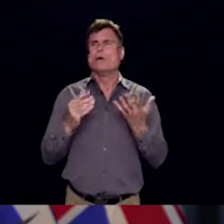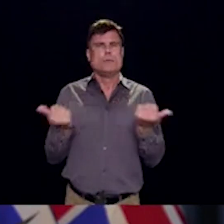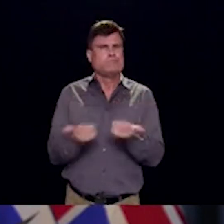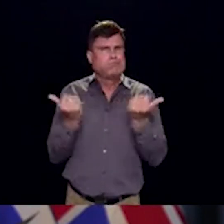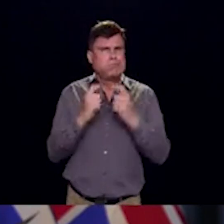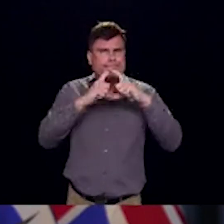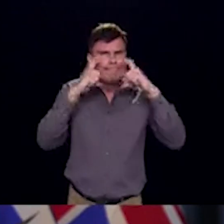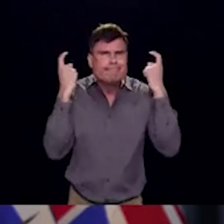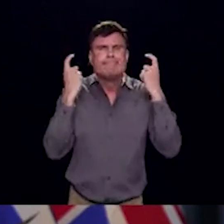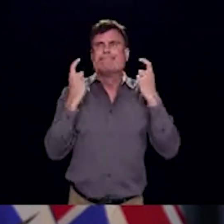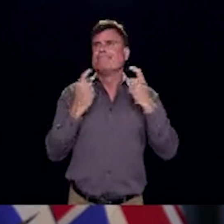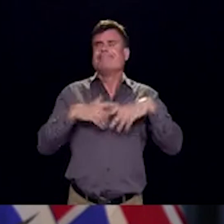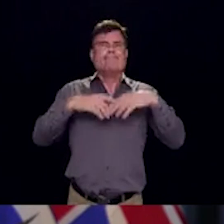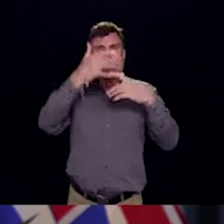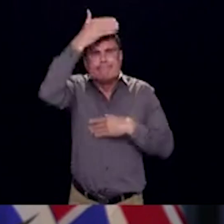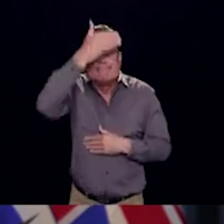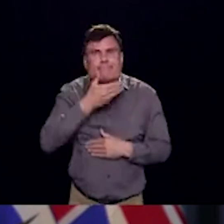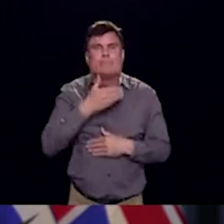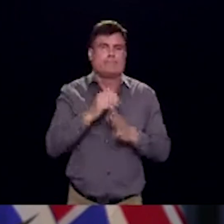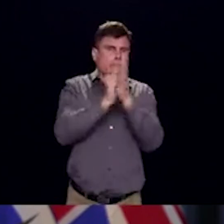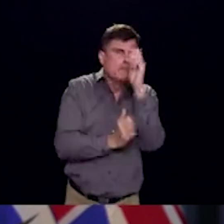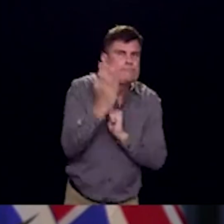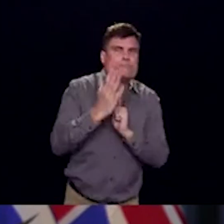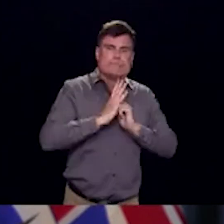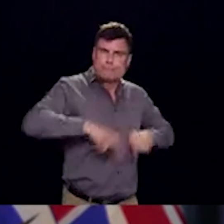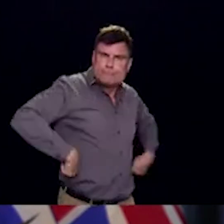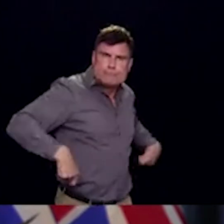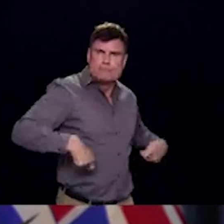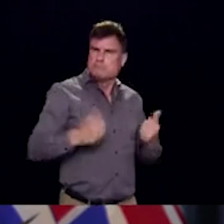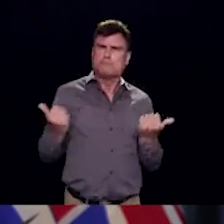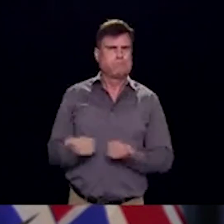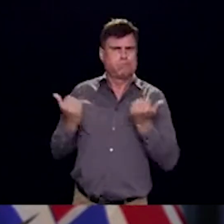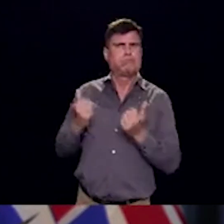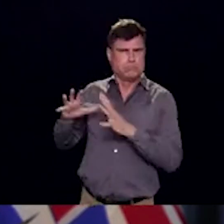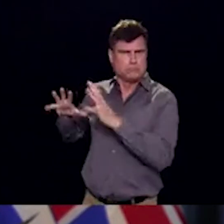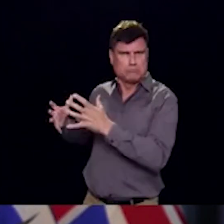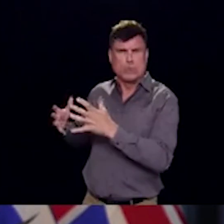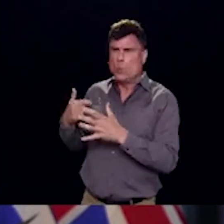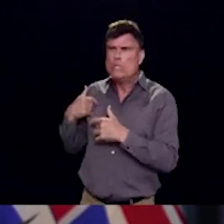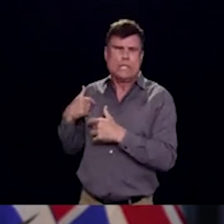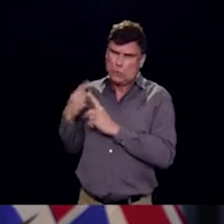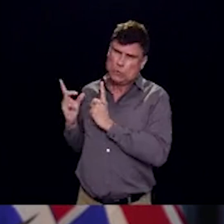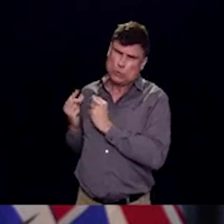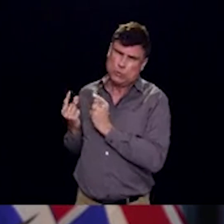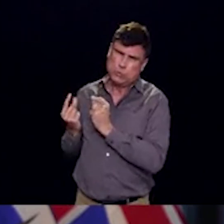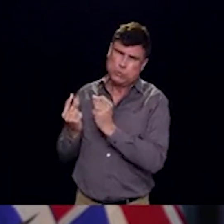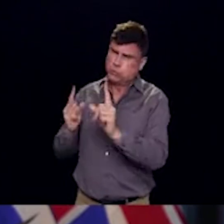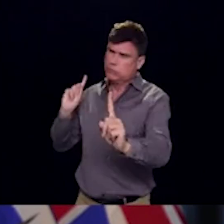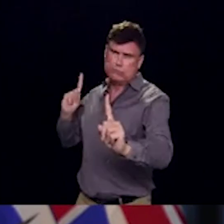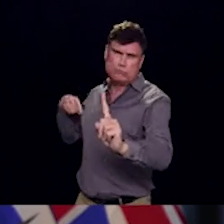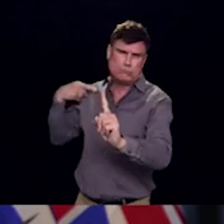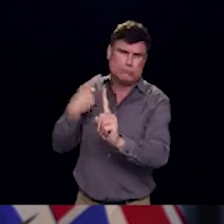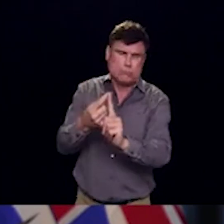in our community is low. What this means is that visitors will now be allowed for long-term care and assisted living